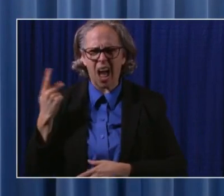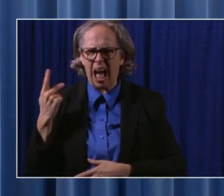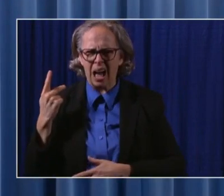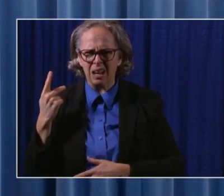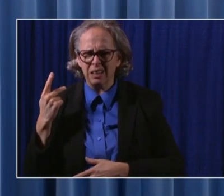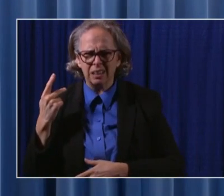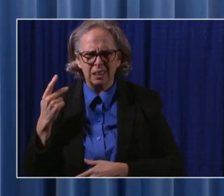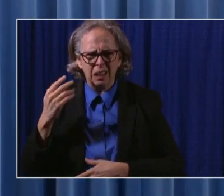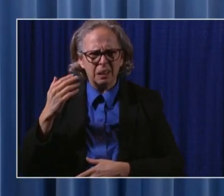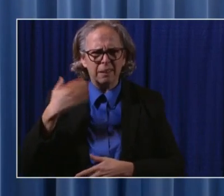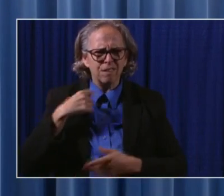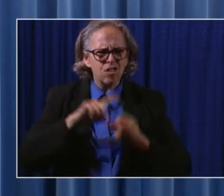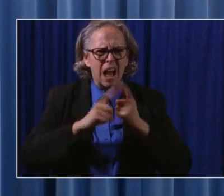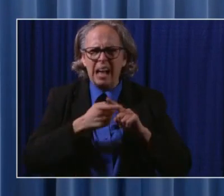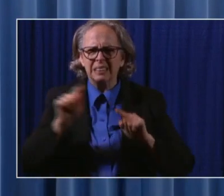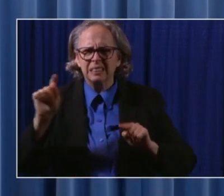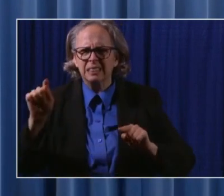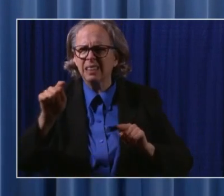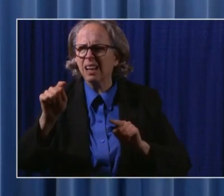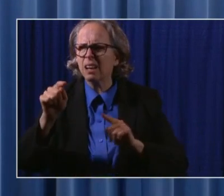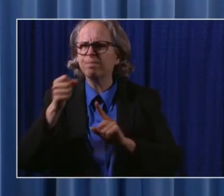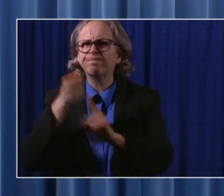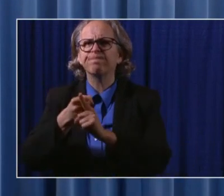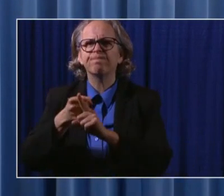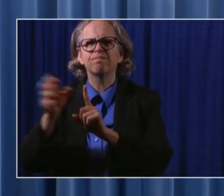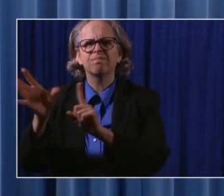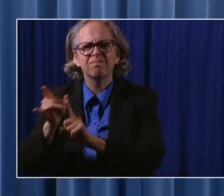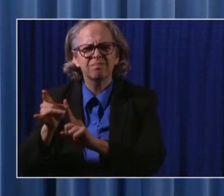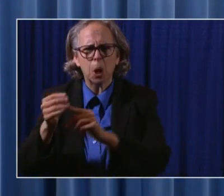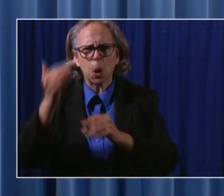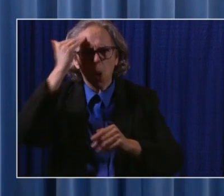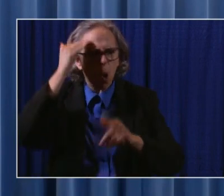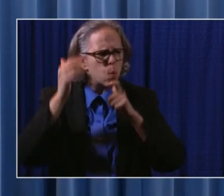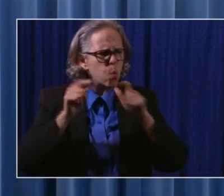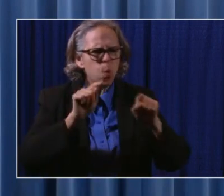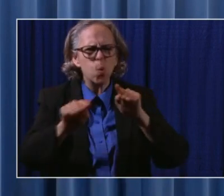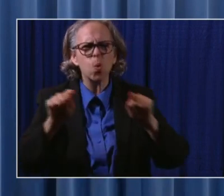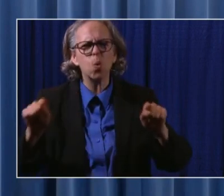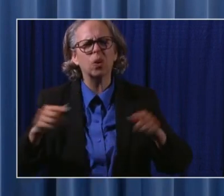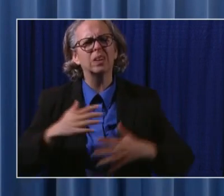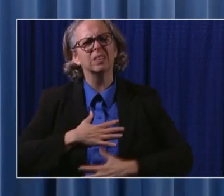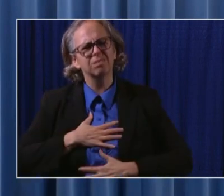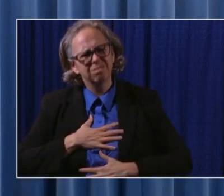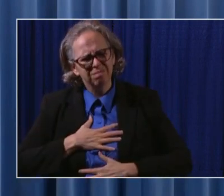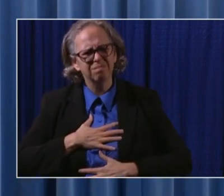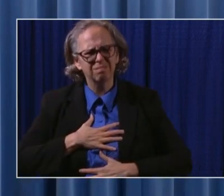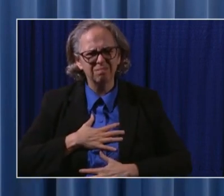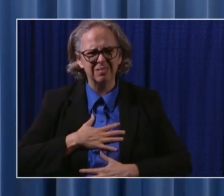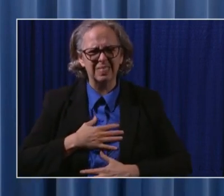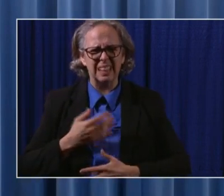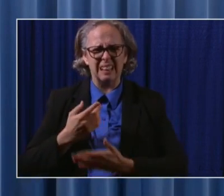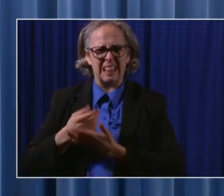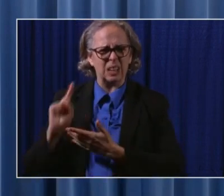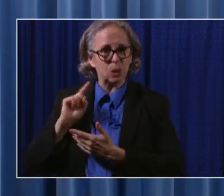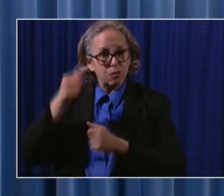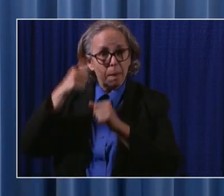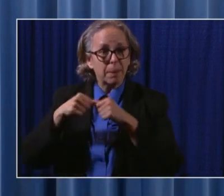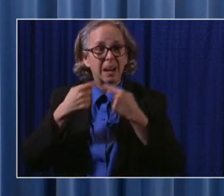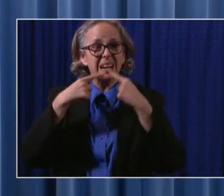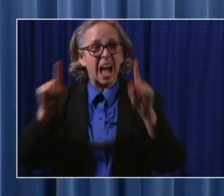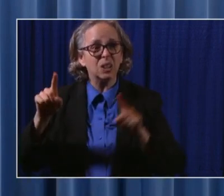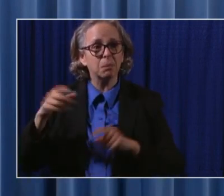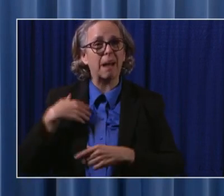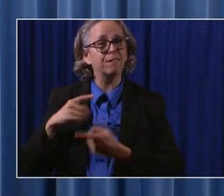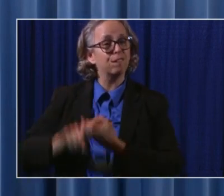COVID-19. As I said last week, one of our friends, Pat Flanagan, died from that. Today we learned